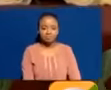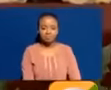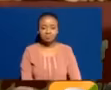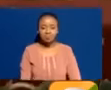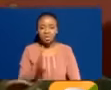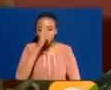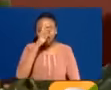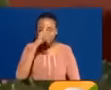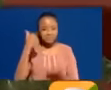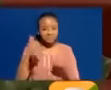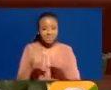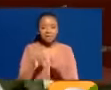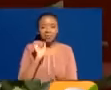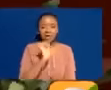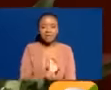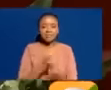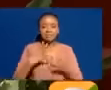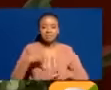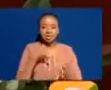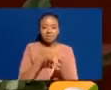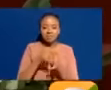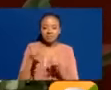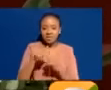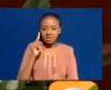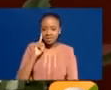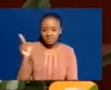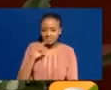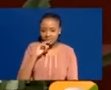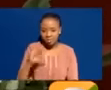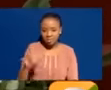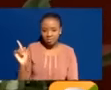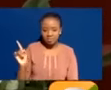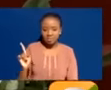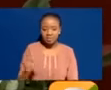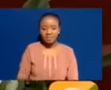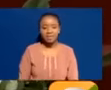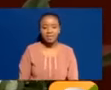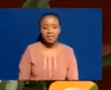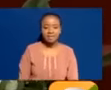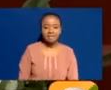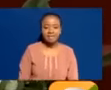yet to arrest suspects involved in the murder of Keagan Githua. I always reminded him of God.